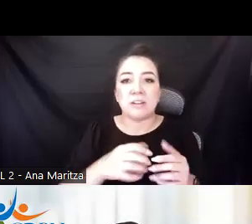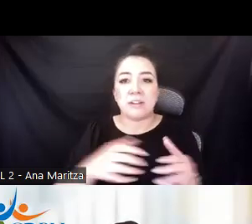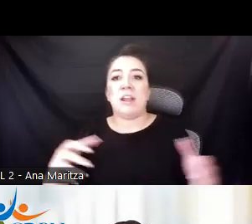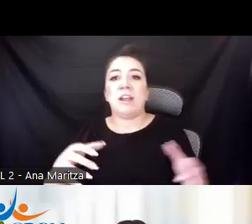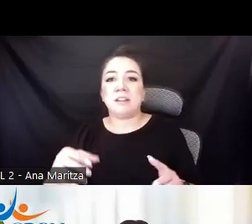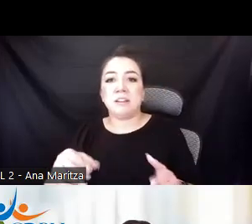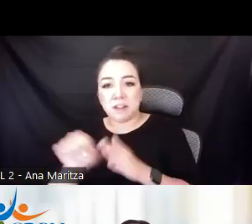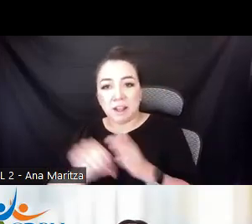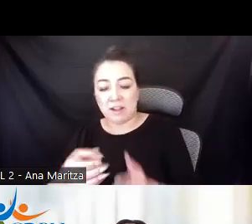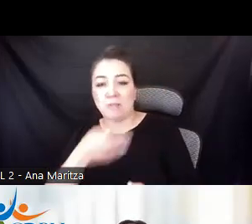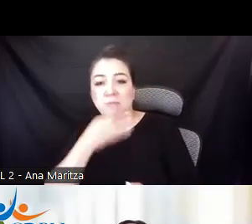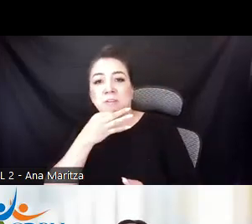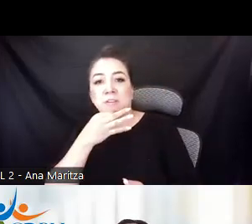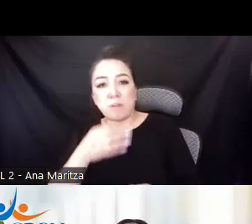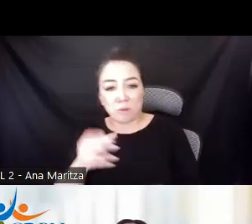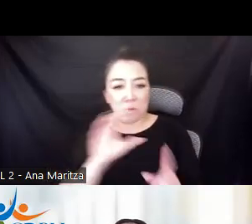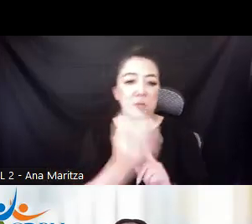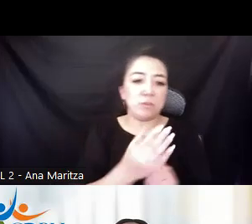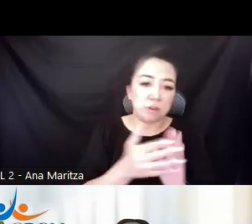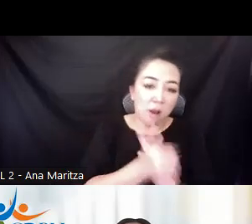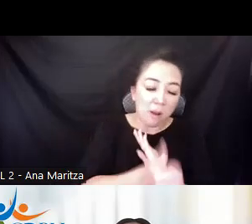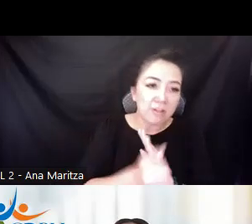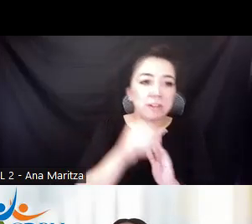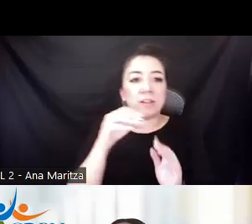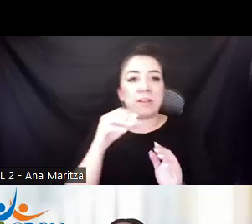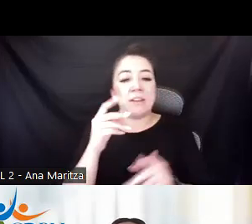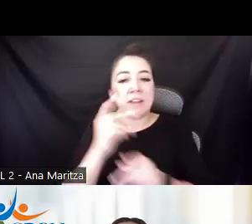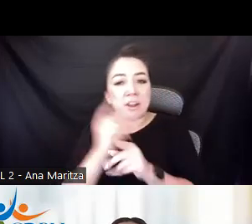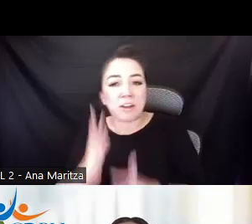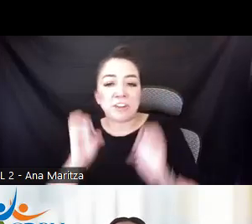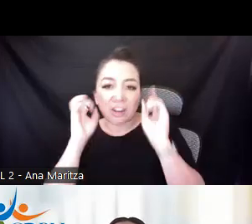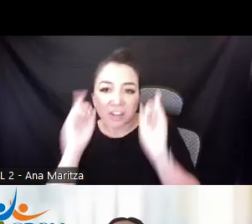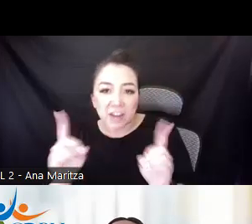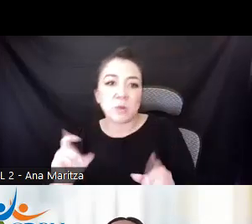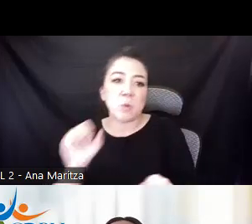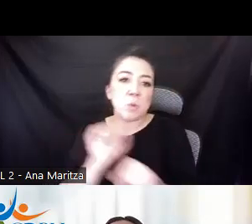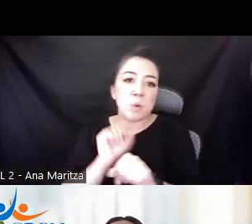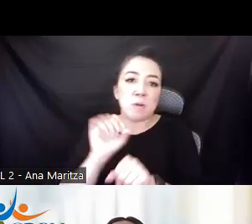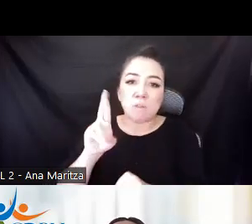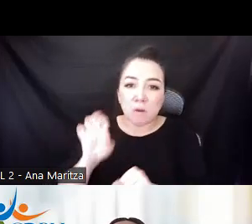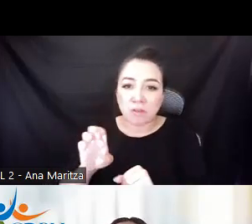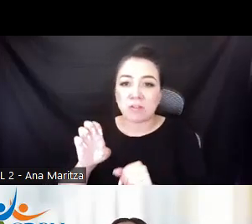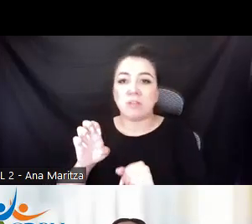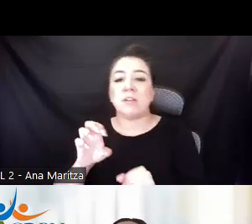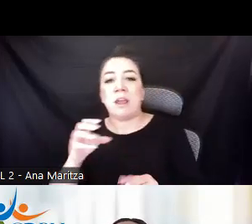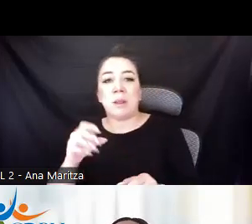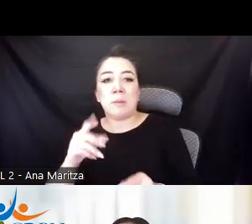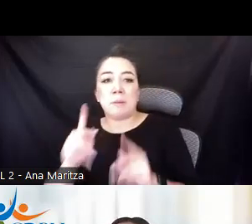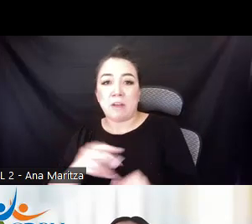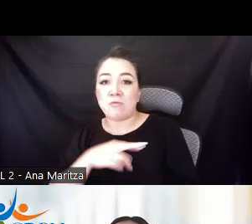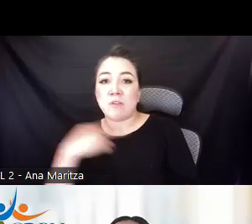in cultural competence, community outreach, caregiver education, workforce development, and local planning for people at risk of